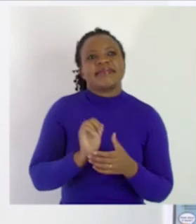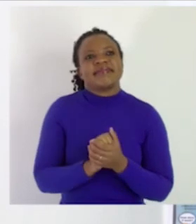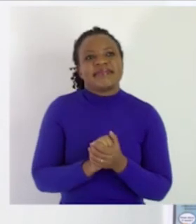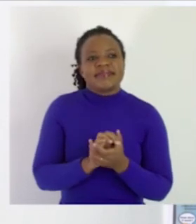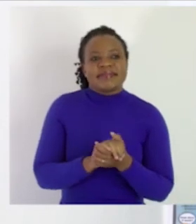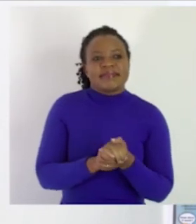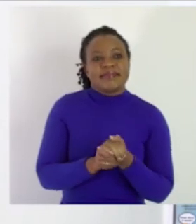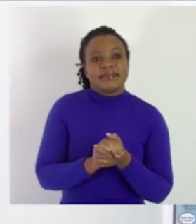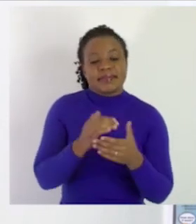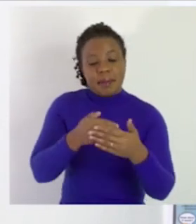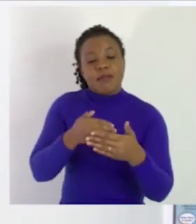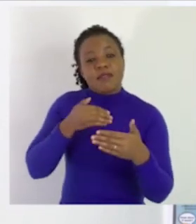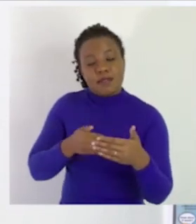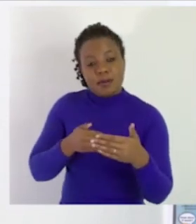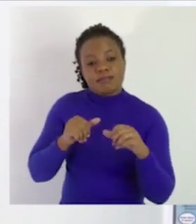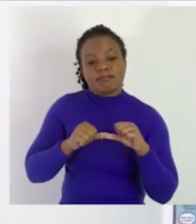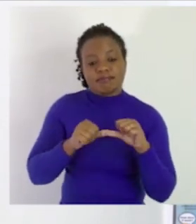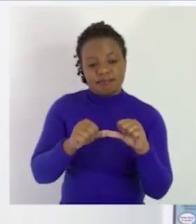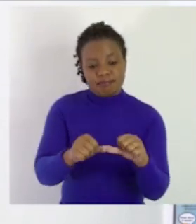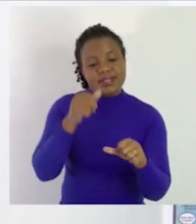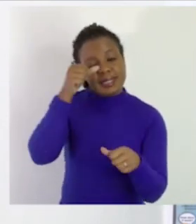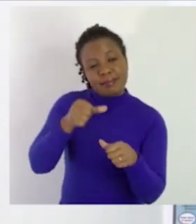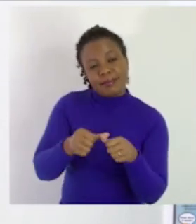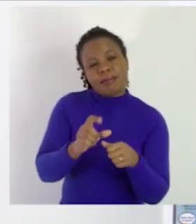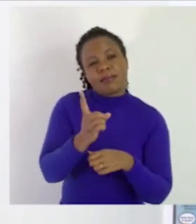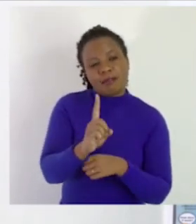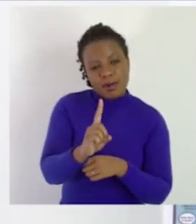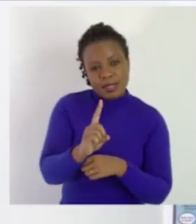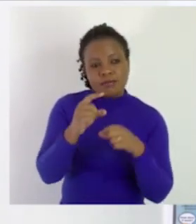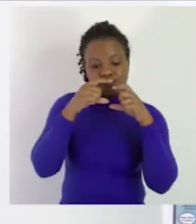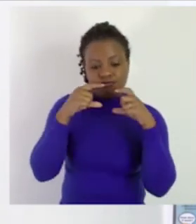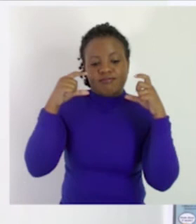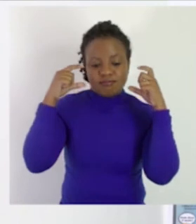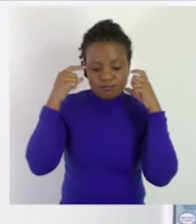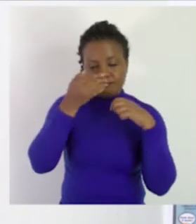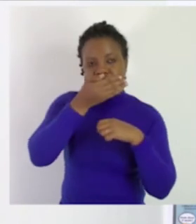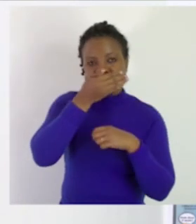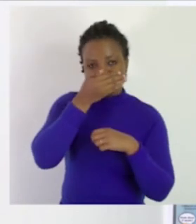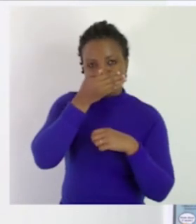Right, before we proceed, remember always to put on your mask.